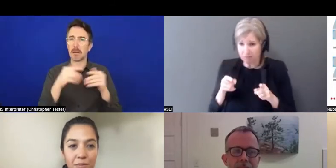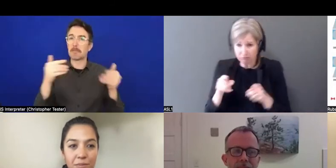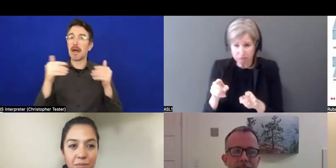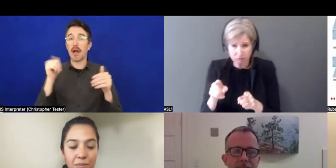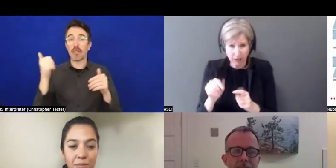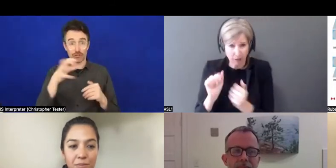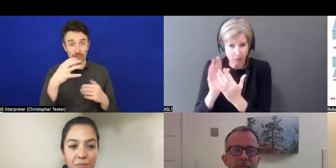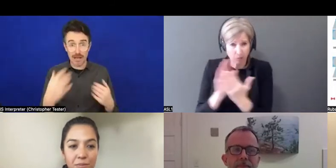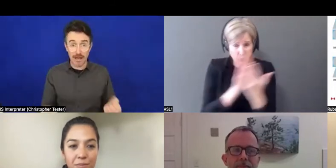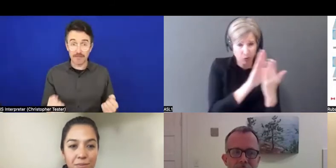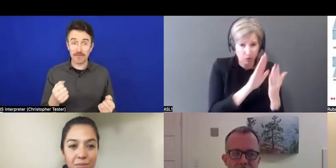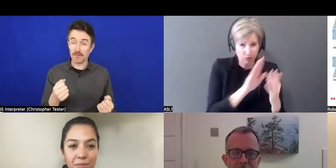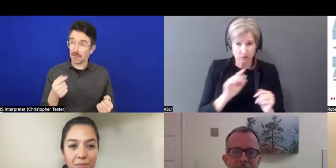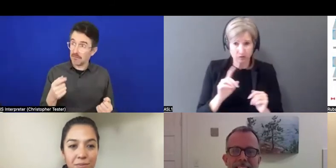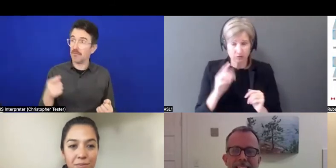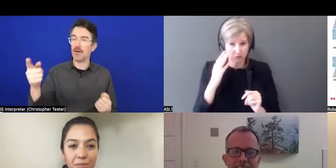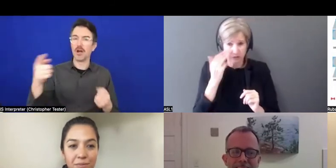that you studied?